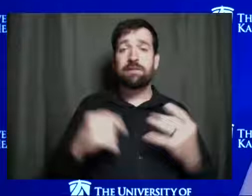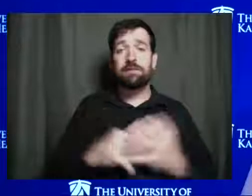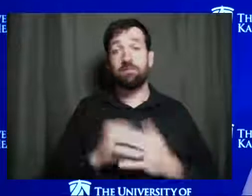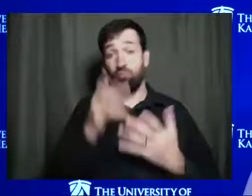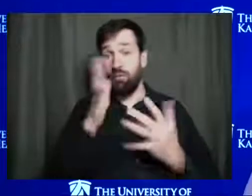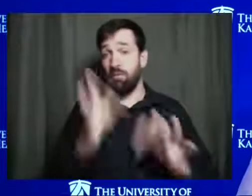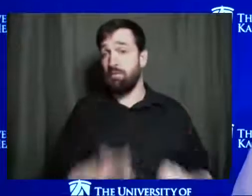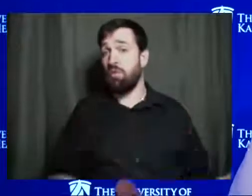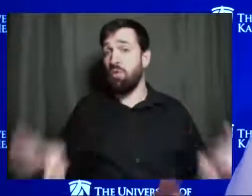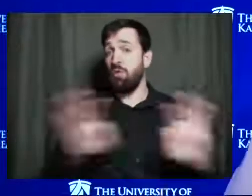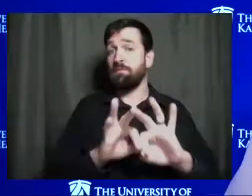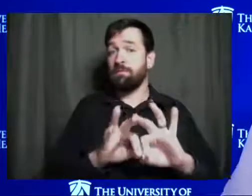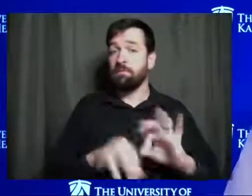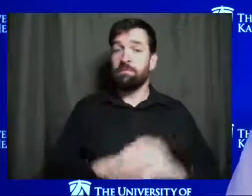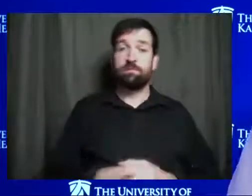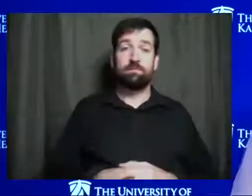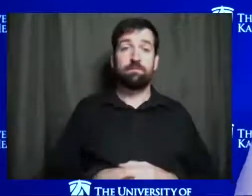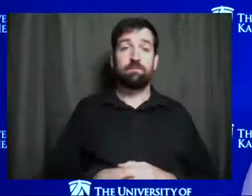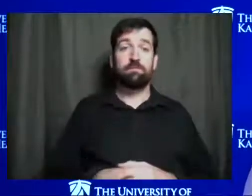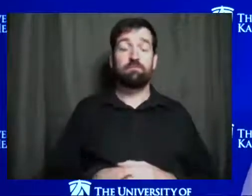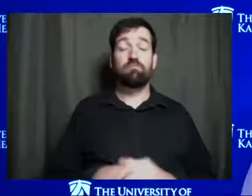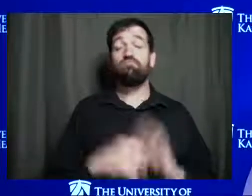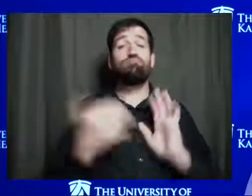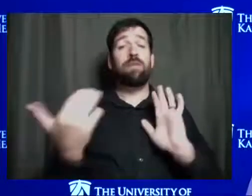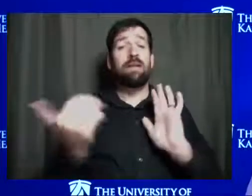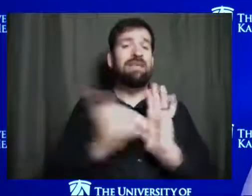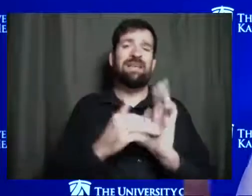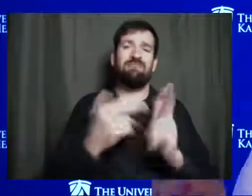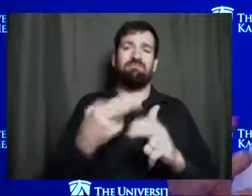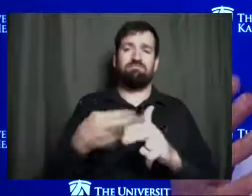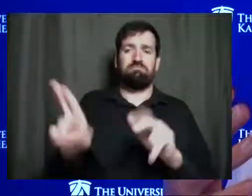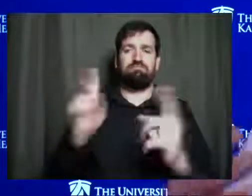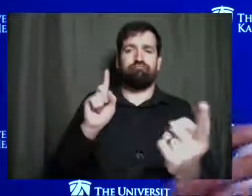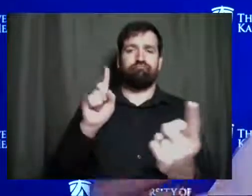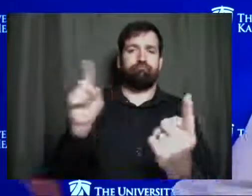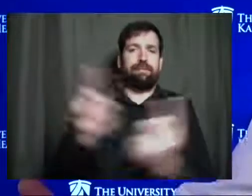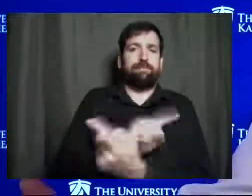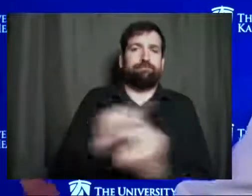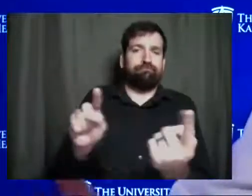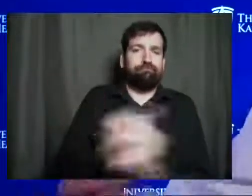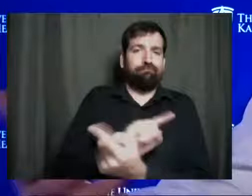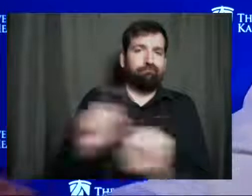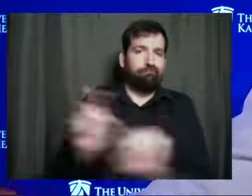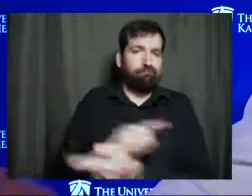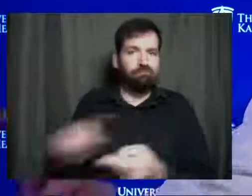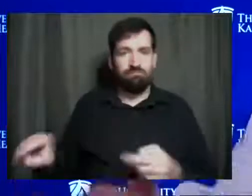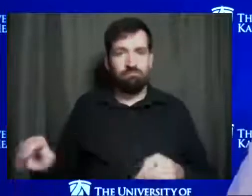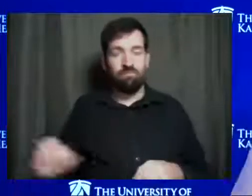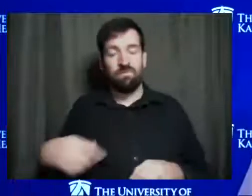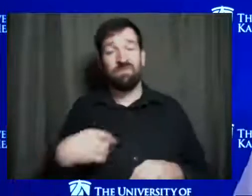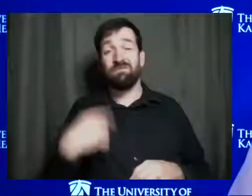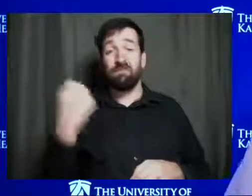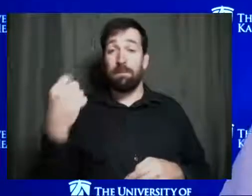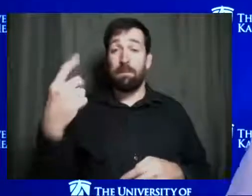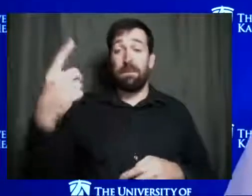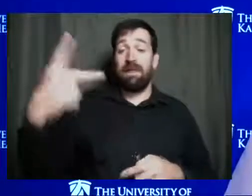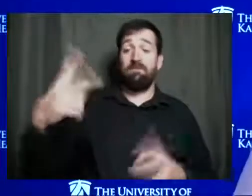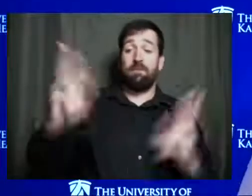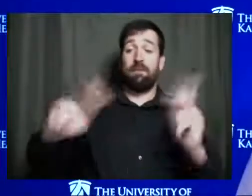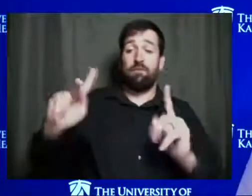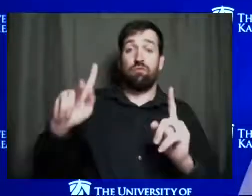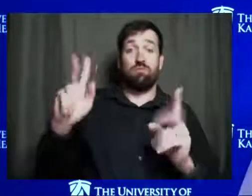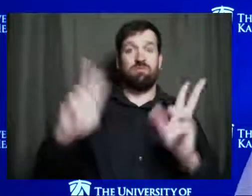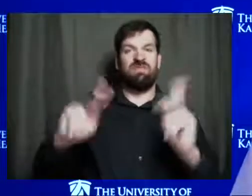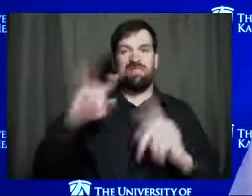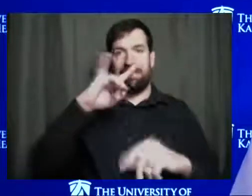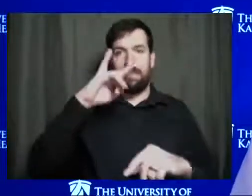important. Again, it's a very quick, short interaction. There's going to be half of that party is going to be outside. Those kids that are trick-or-treating, you'll be